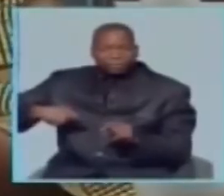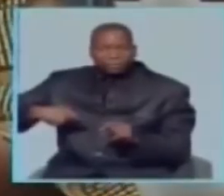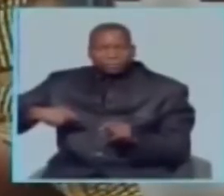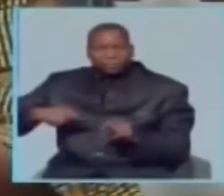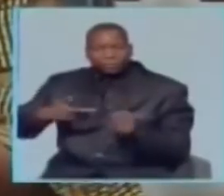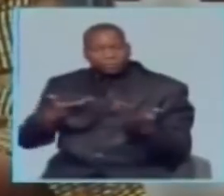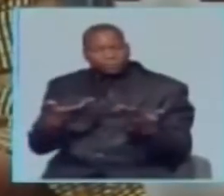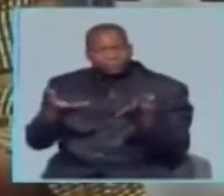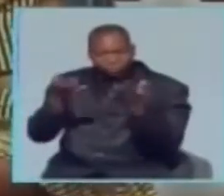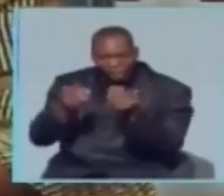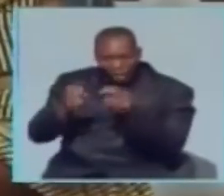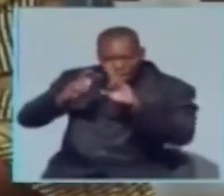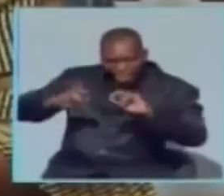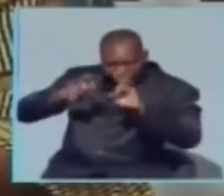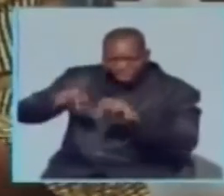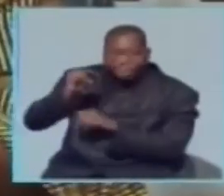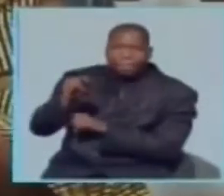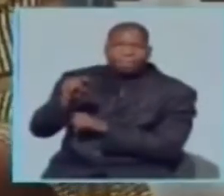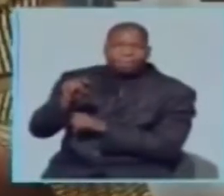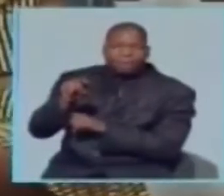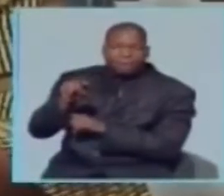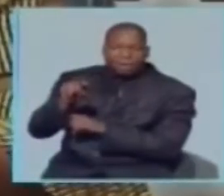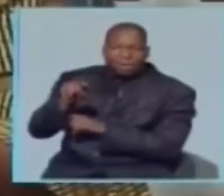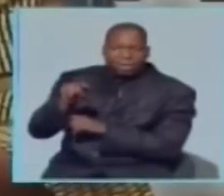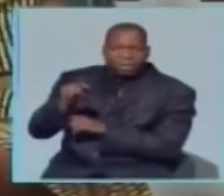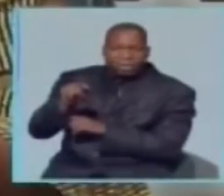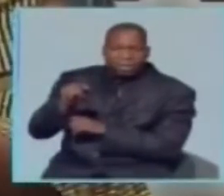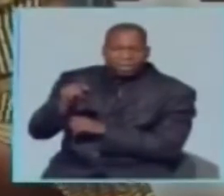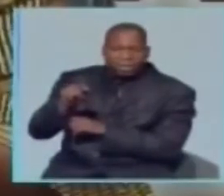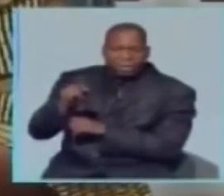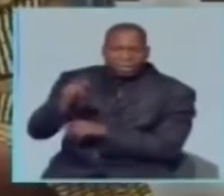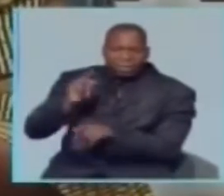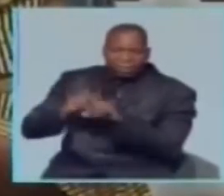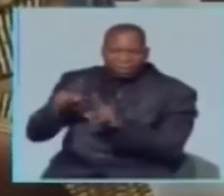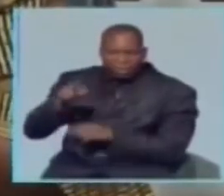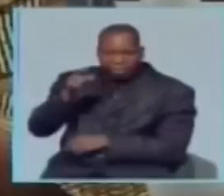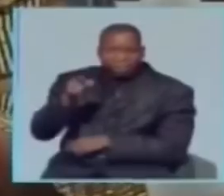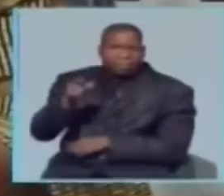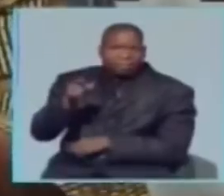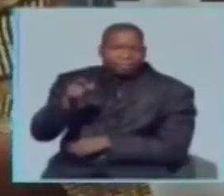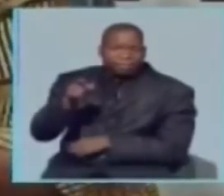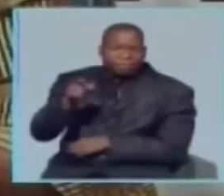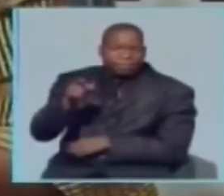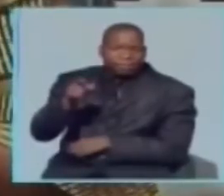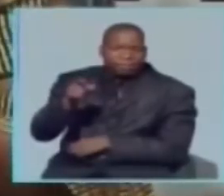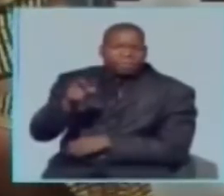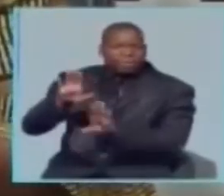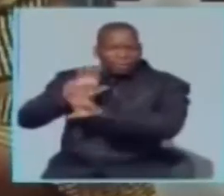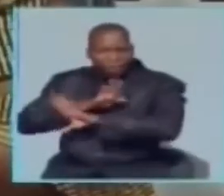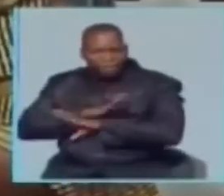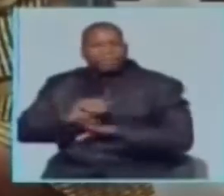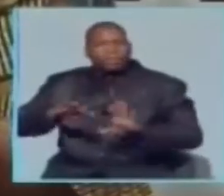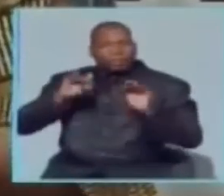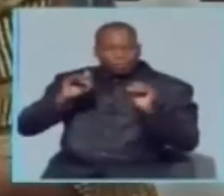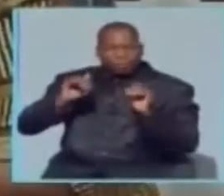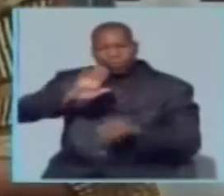explore Batoka. But because that has always been an asset owned by Zambia and Zimbabwe. There were issues